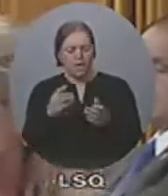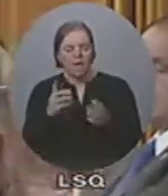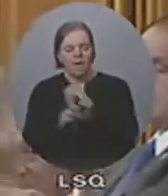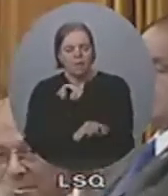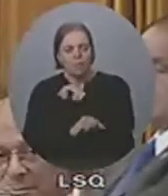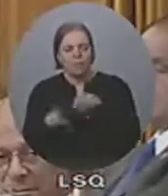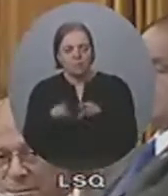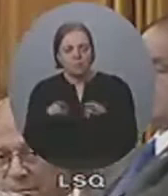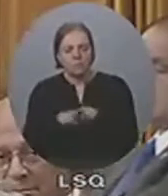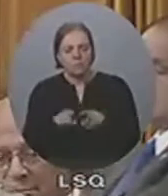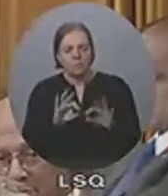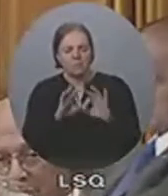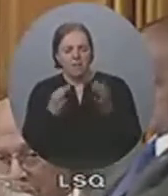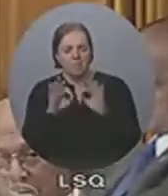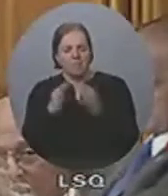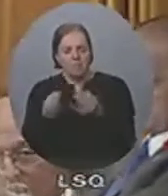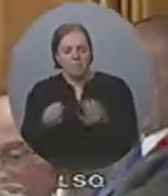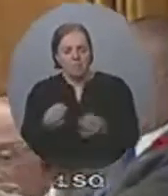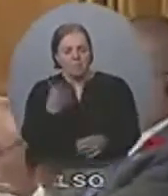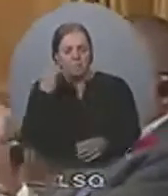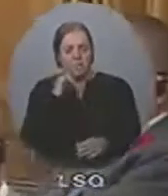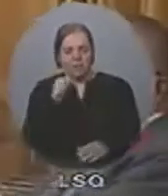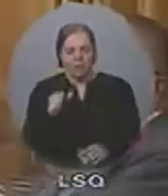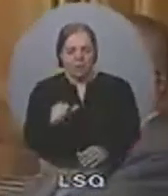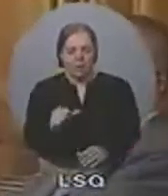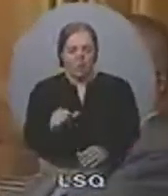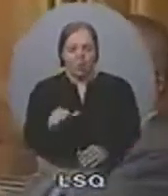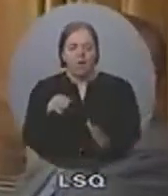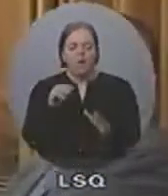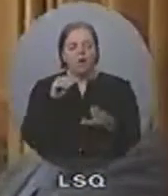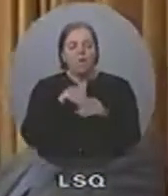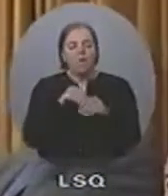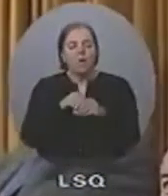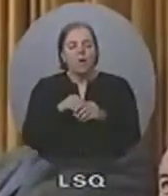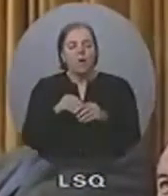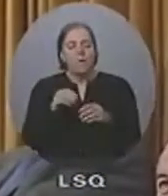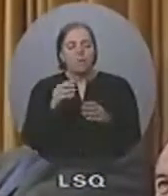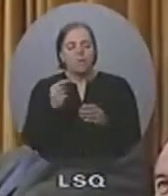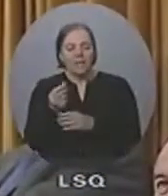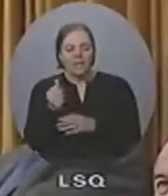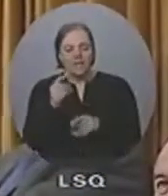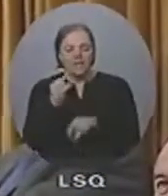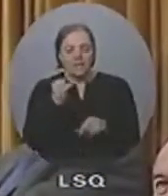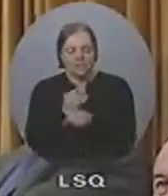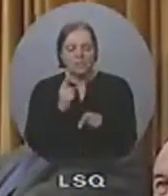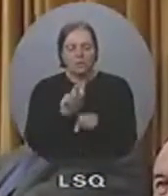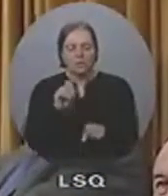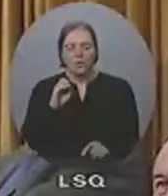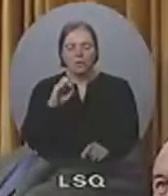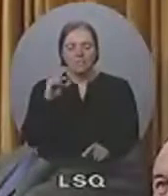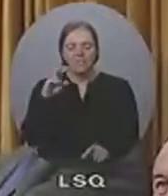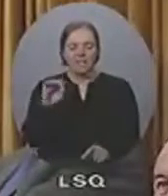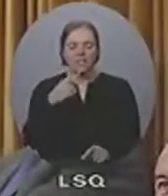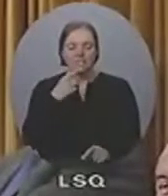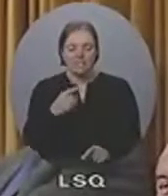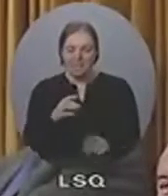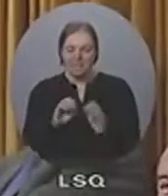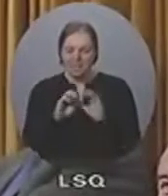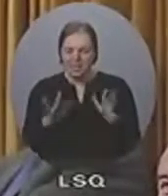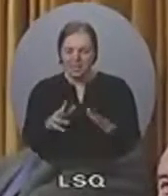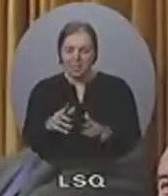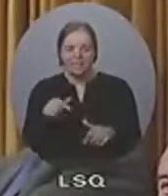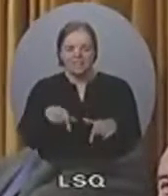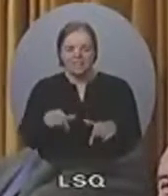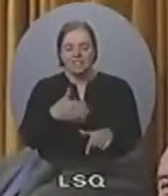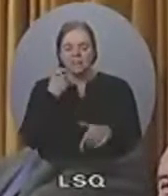that this is the country in the next 5 years, the best country in the world to do business. And we're going to continue on the plan we've had